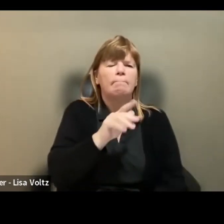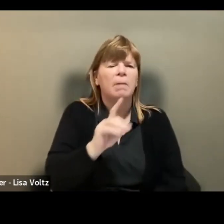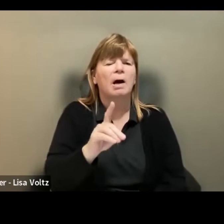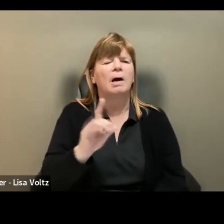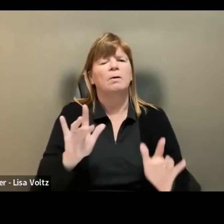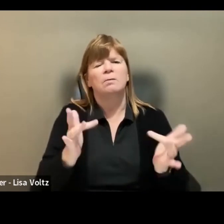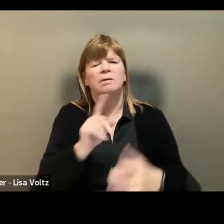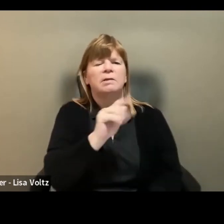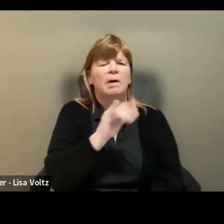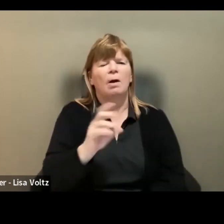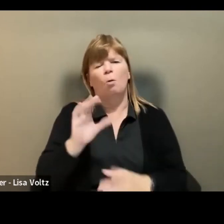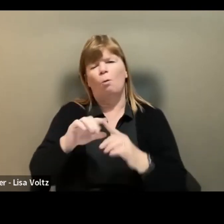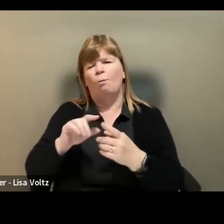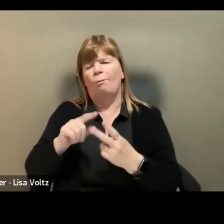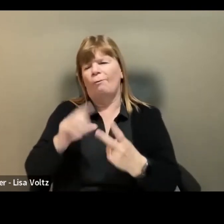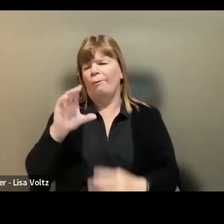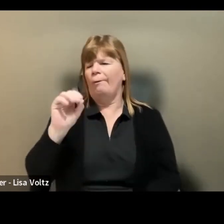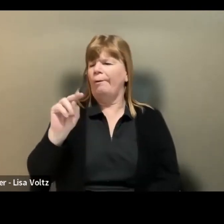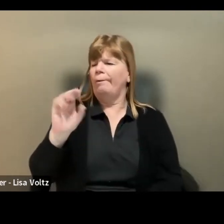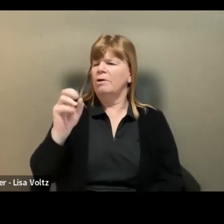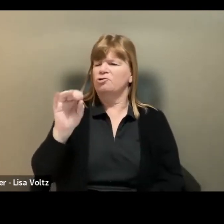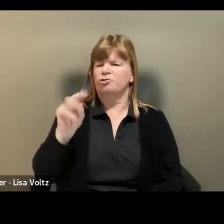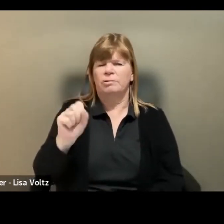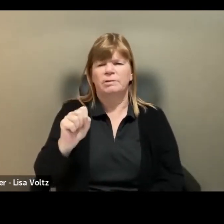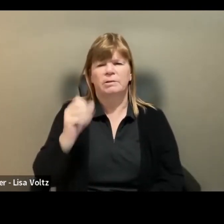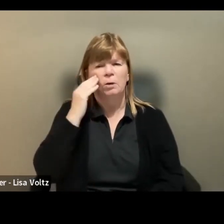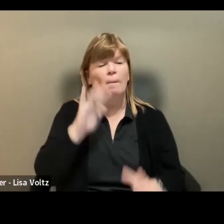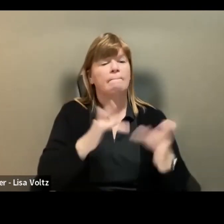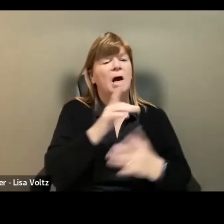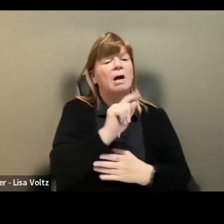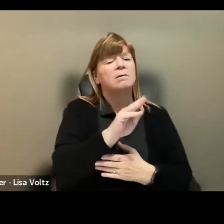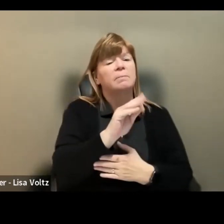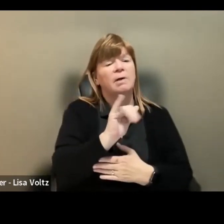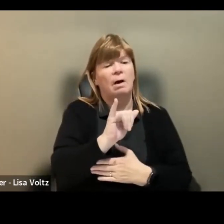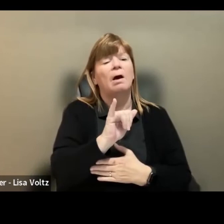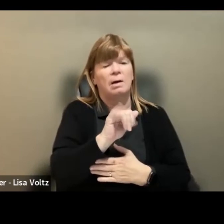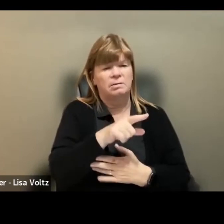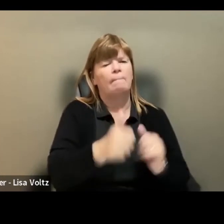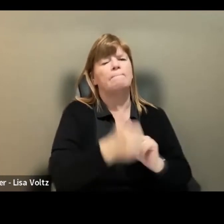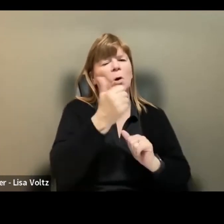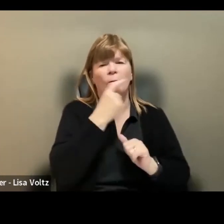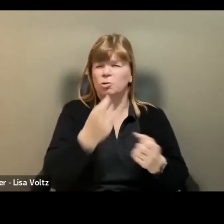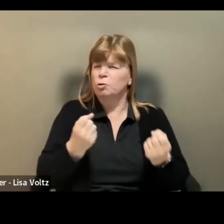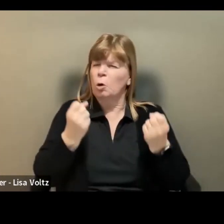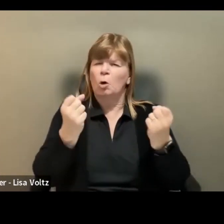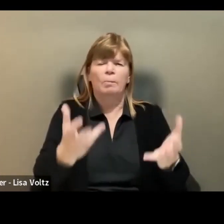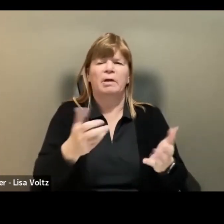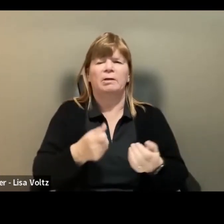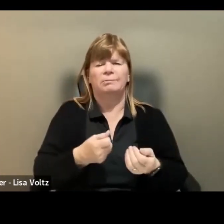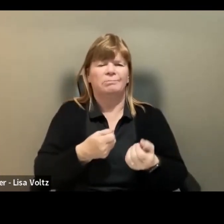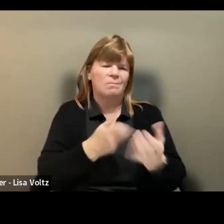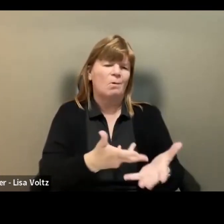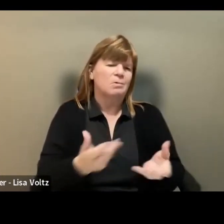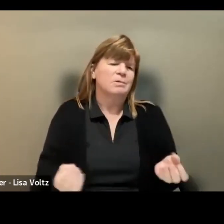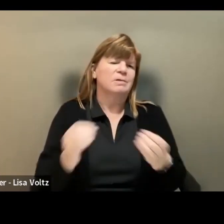concussions. We know mild TBIs comprise the majority of TBIs, and because there are so many, they cause a considerable amount